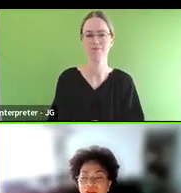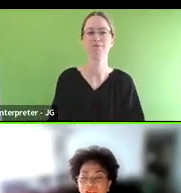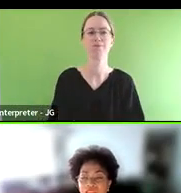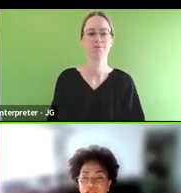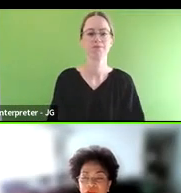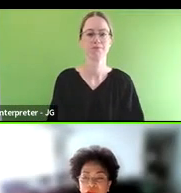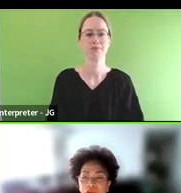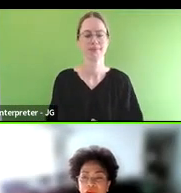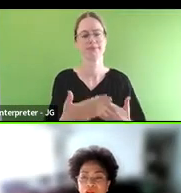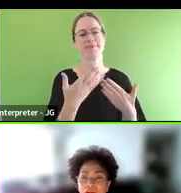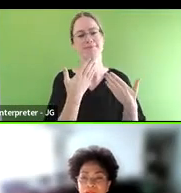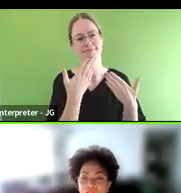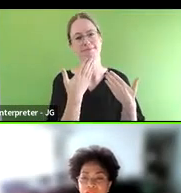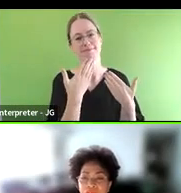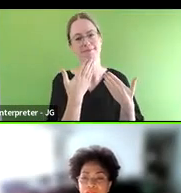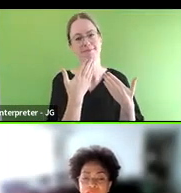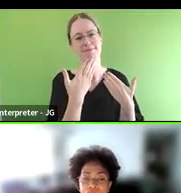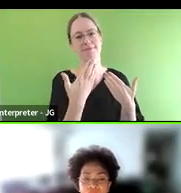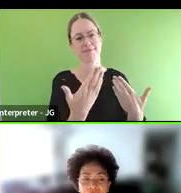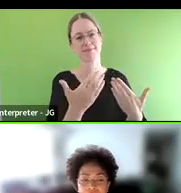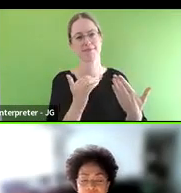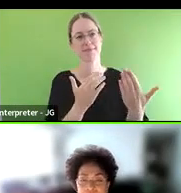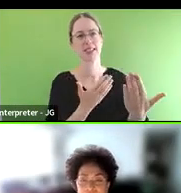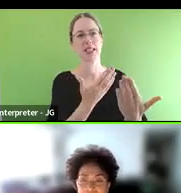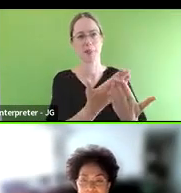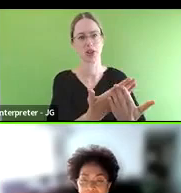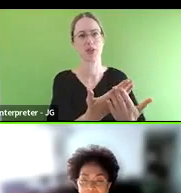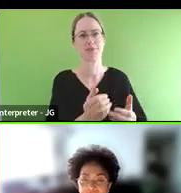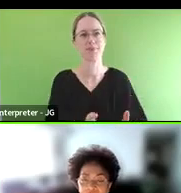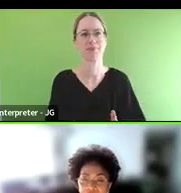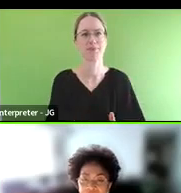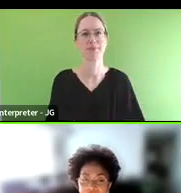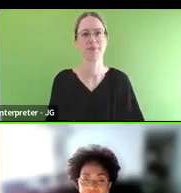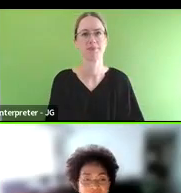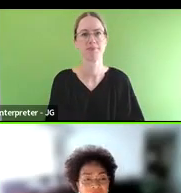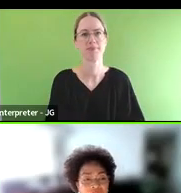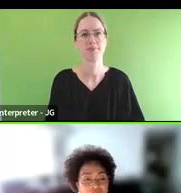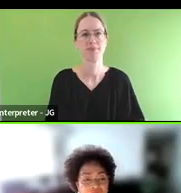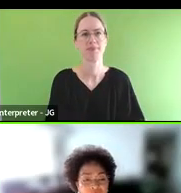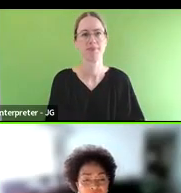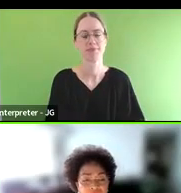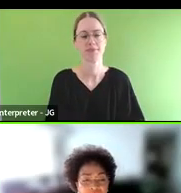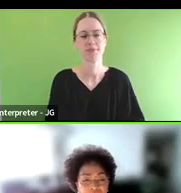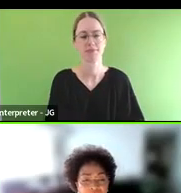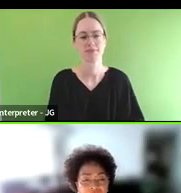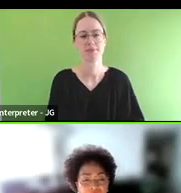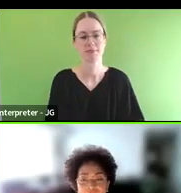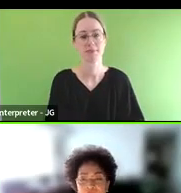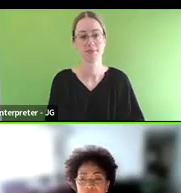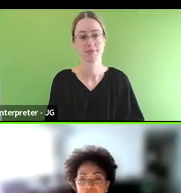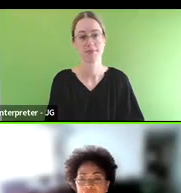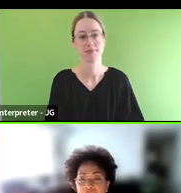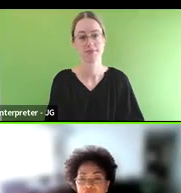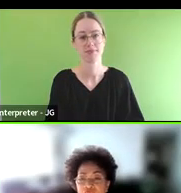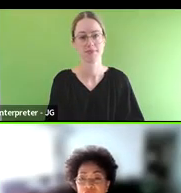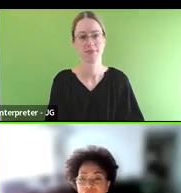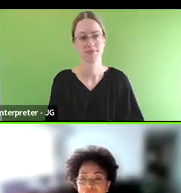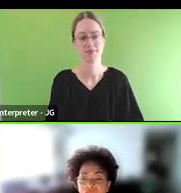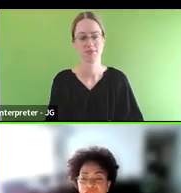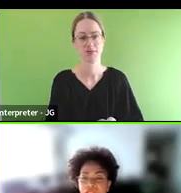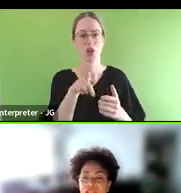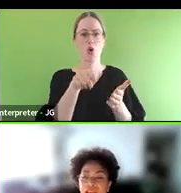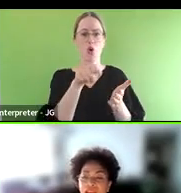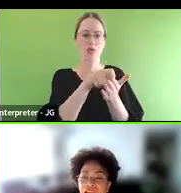Thank you for your submission. And I like the fact that you have clearly noted that in your